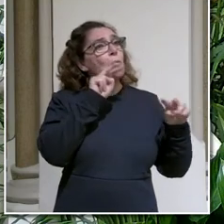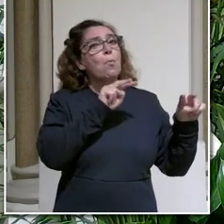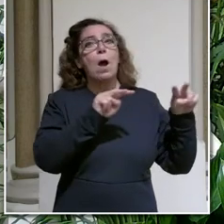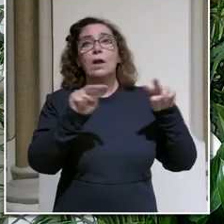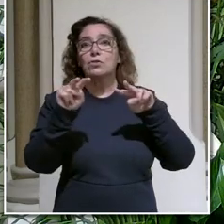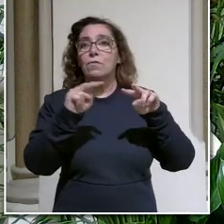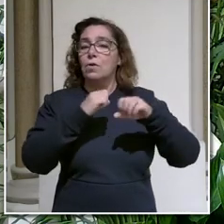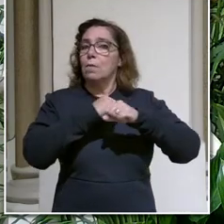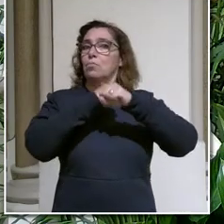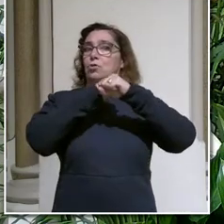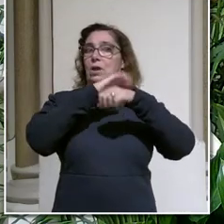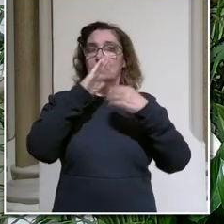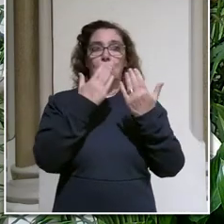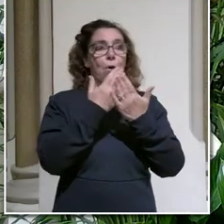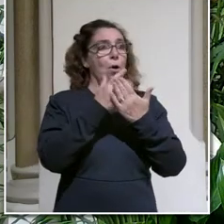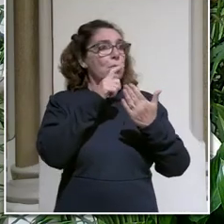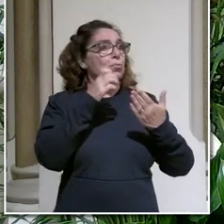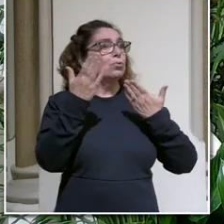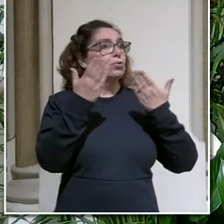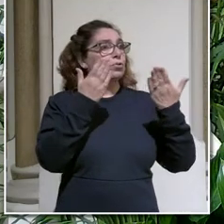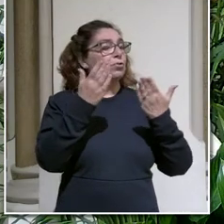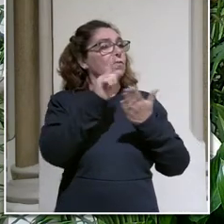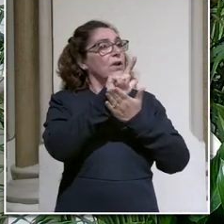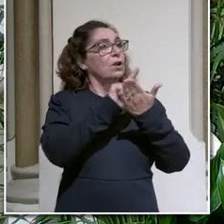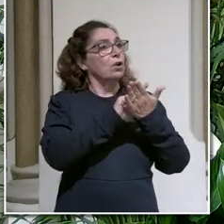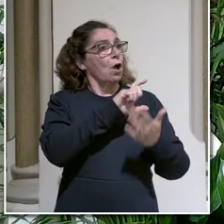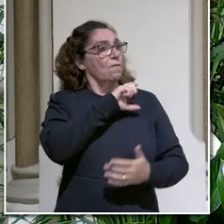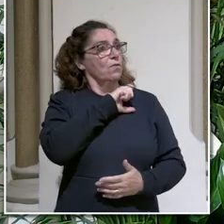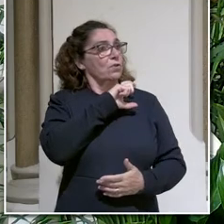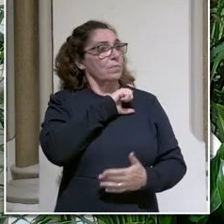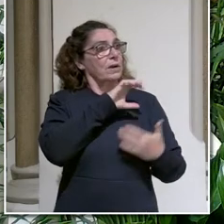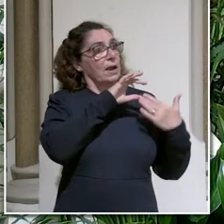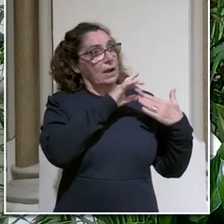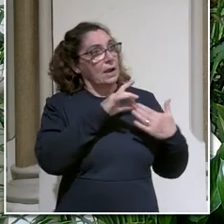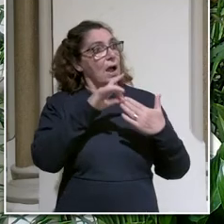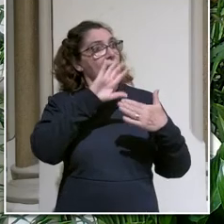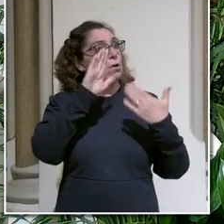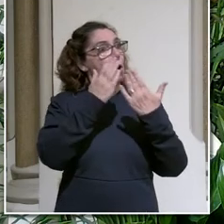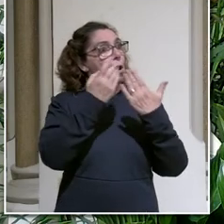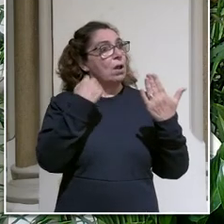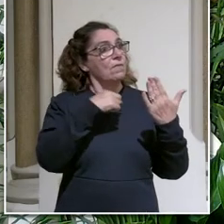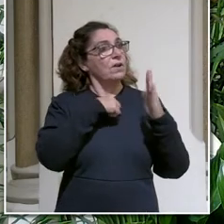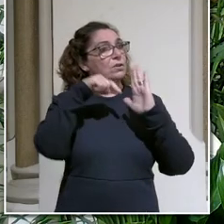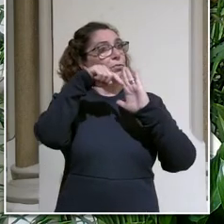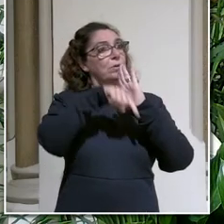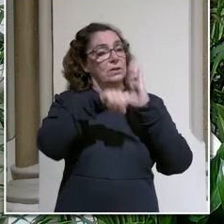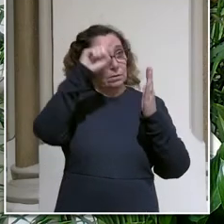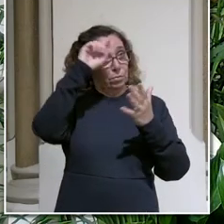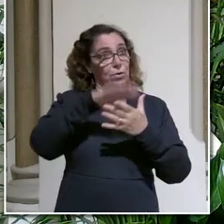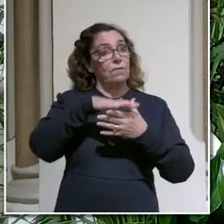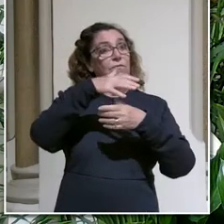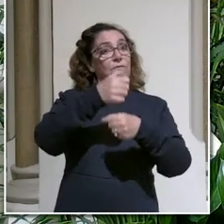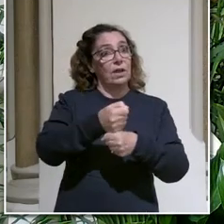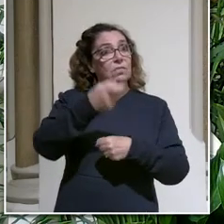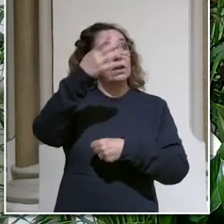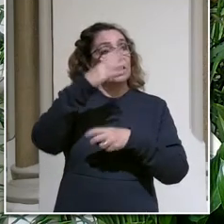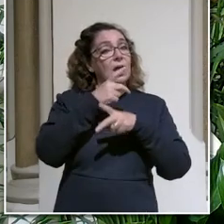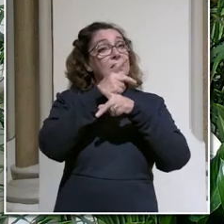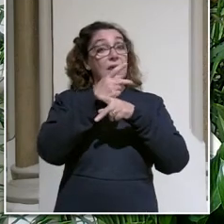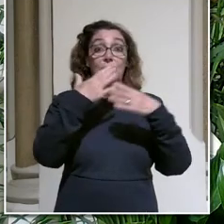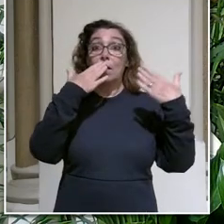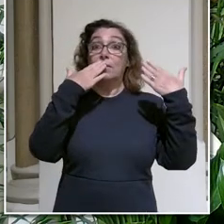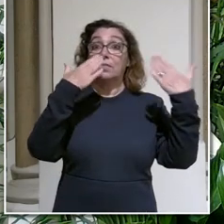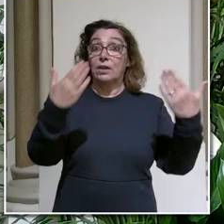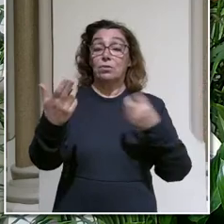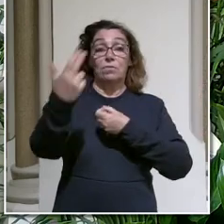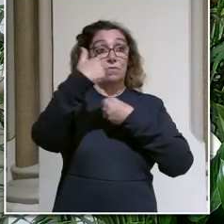enforcement and their loved ones, and may he guide us all into a deeper trust and faith in God's saving care. Thank you all for